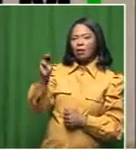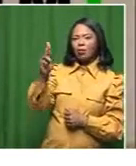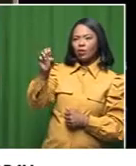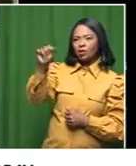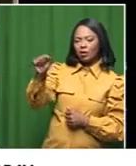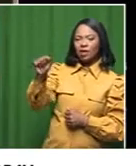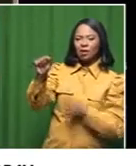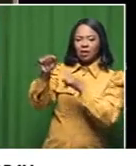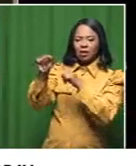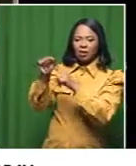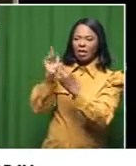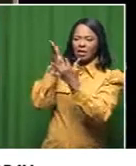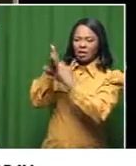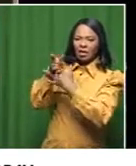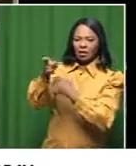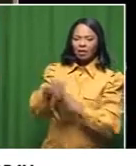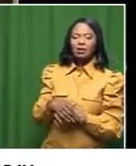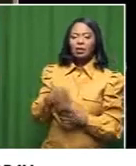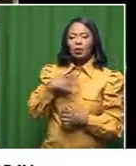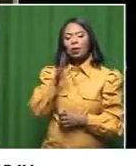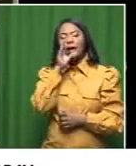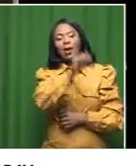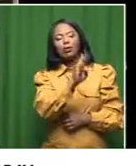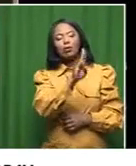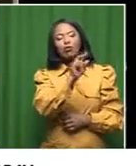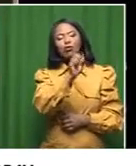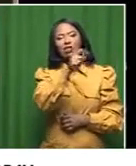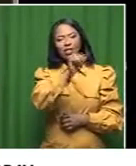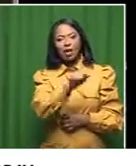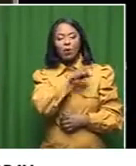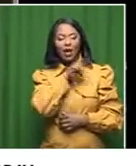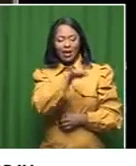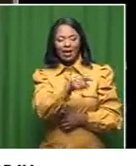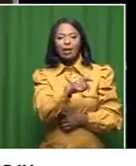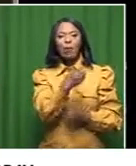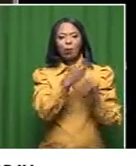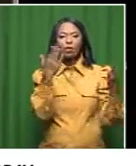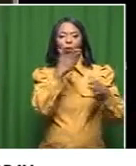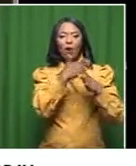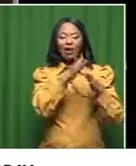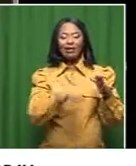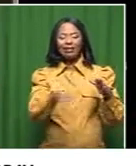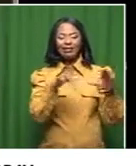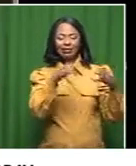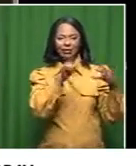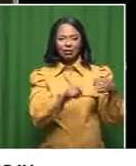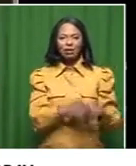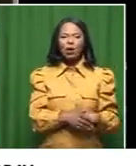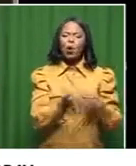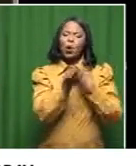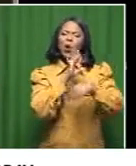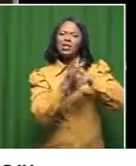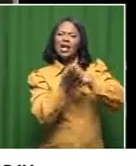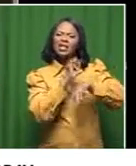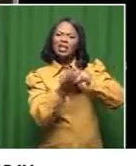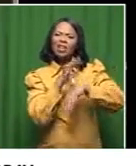If I may just interject there, because I want to ask Bushra, as someone who works actively in the sector, how much consultation